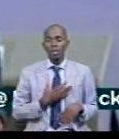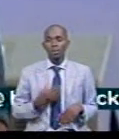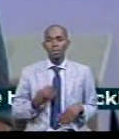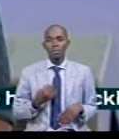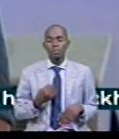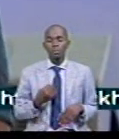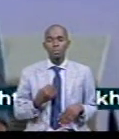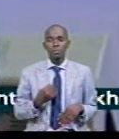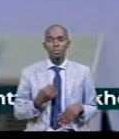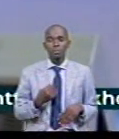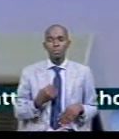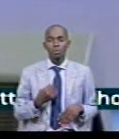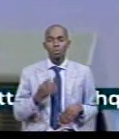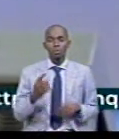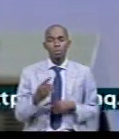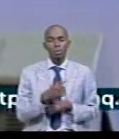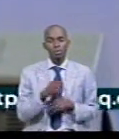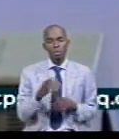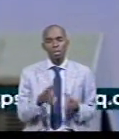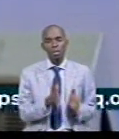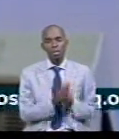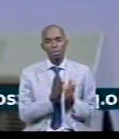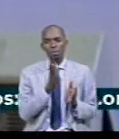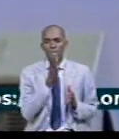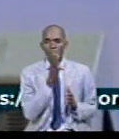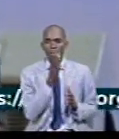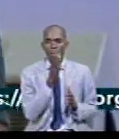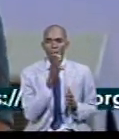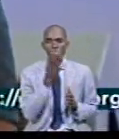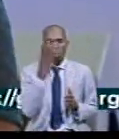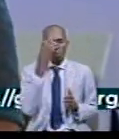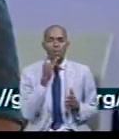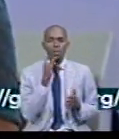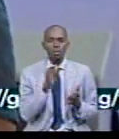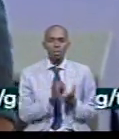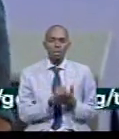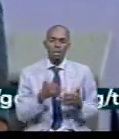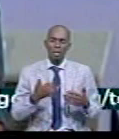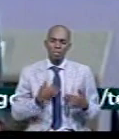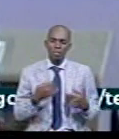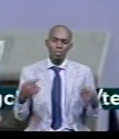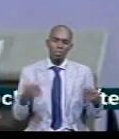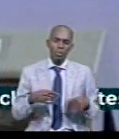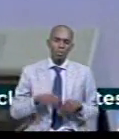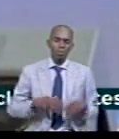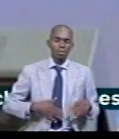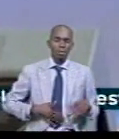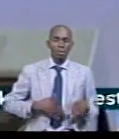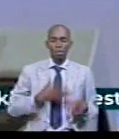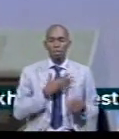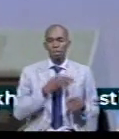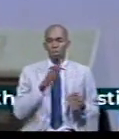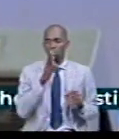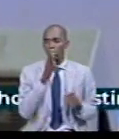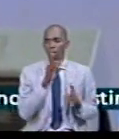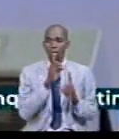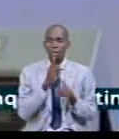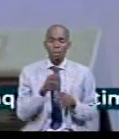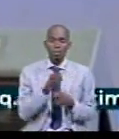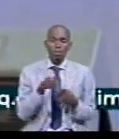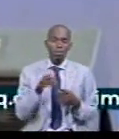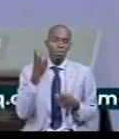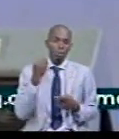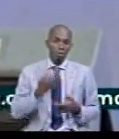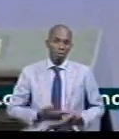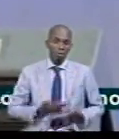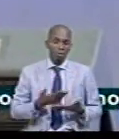So one day I asked my mom, why is it that my stomach has been paining me? He said, when they gave birth to me, my